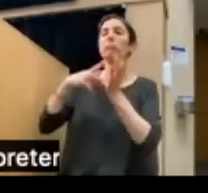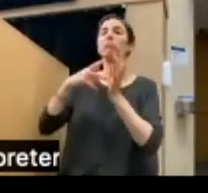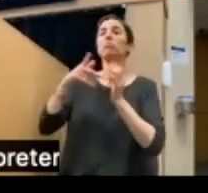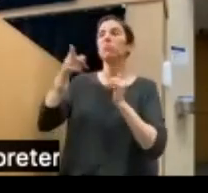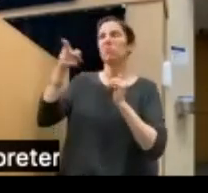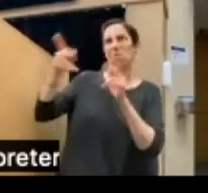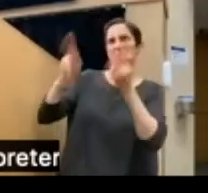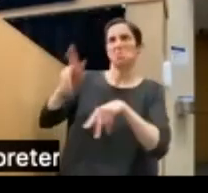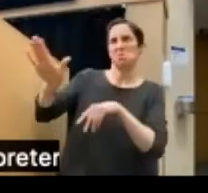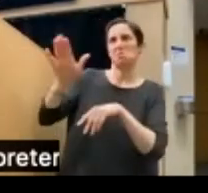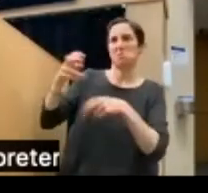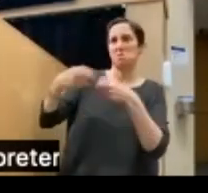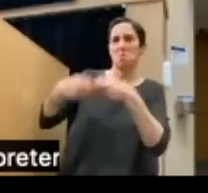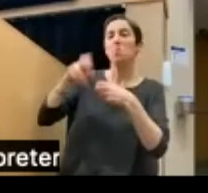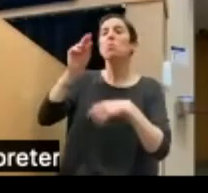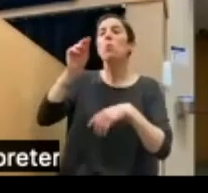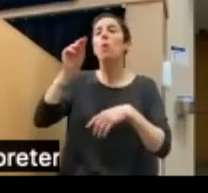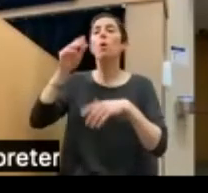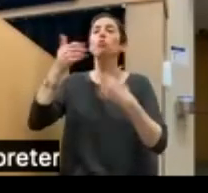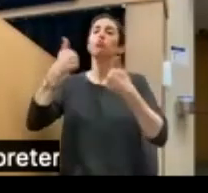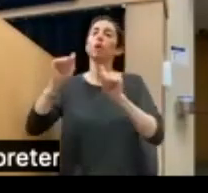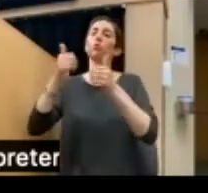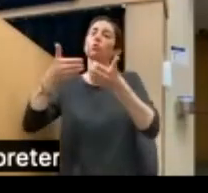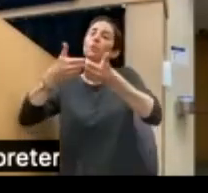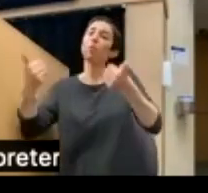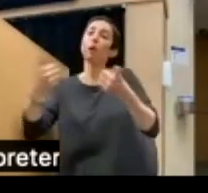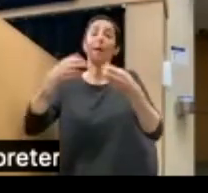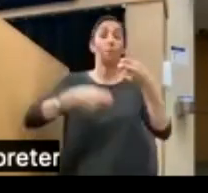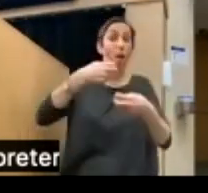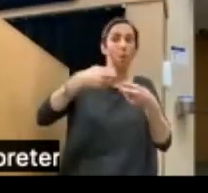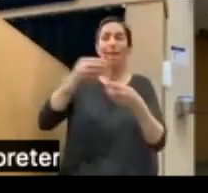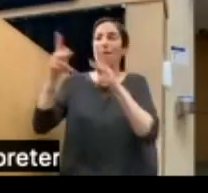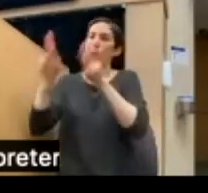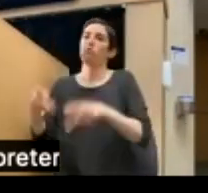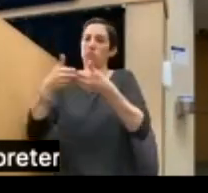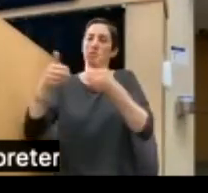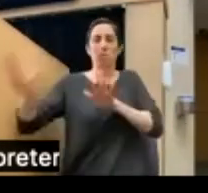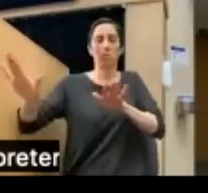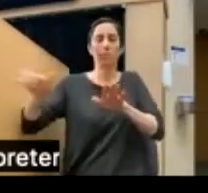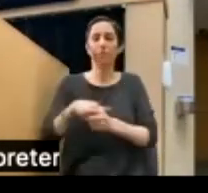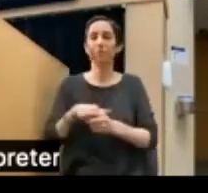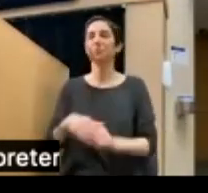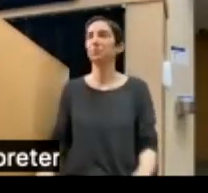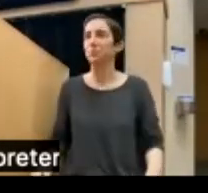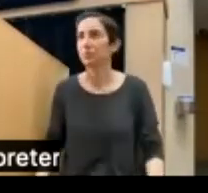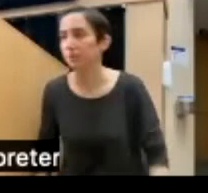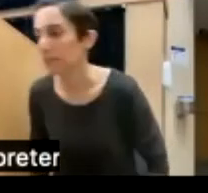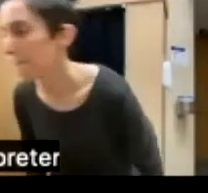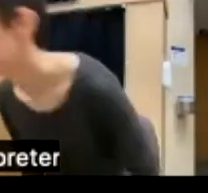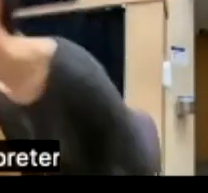Hi, what's your name? Oh, say your name. Hi, Mike. You too.